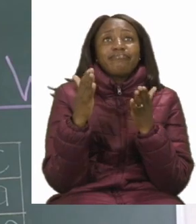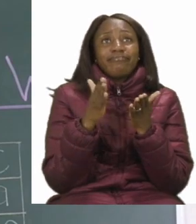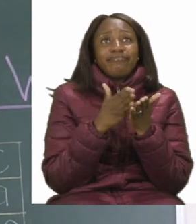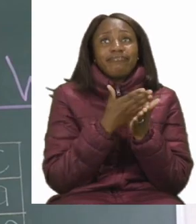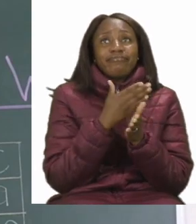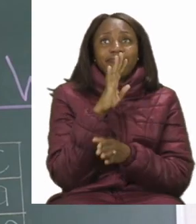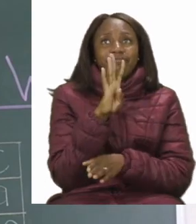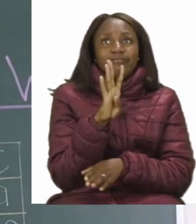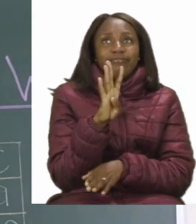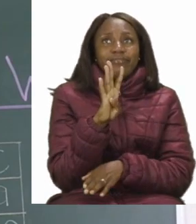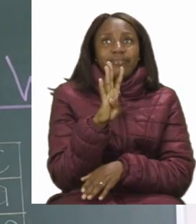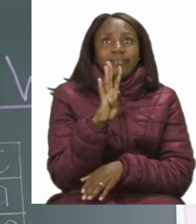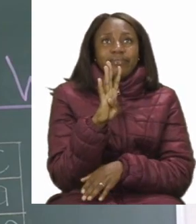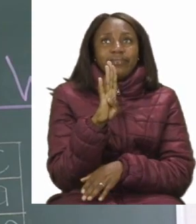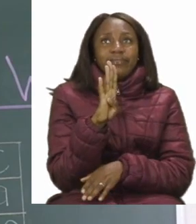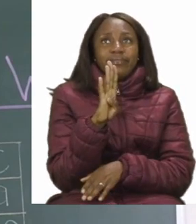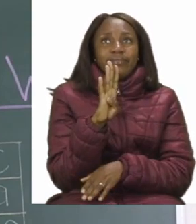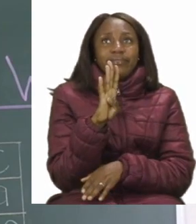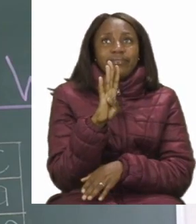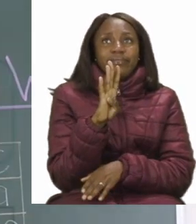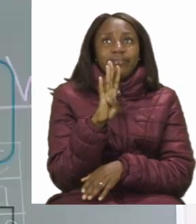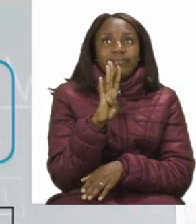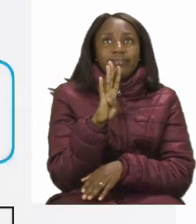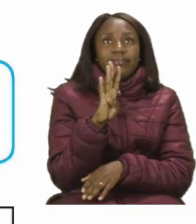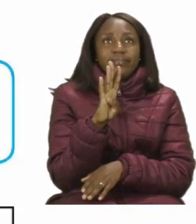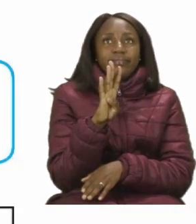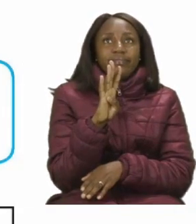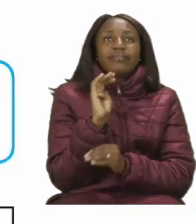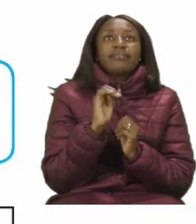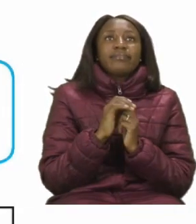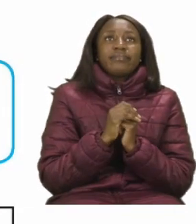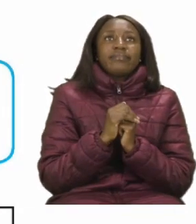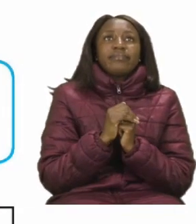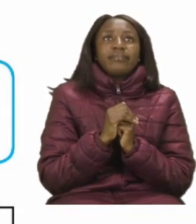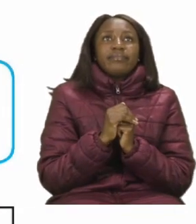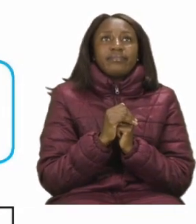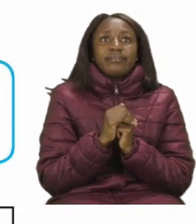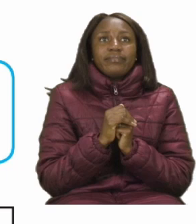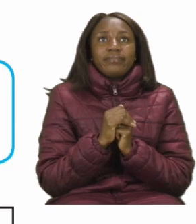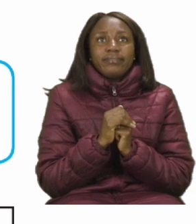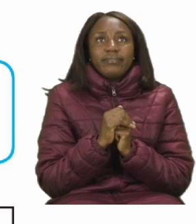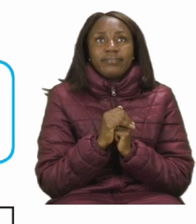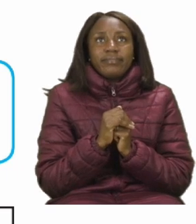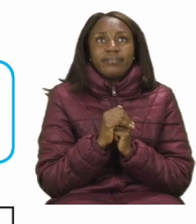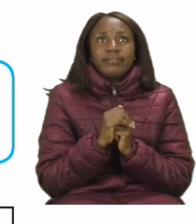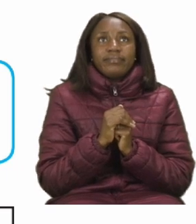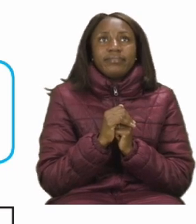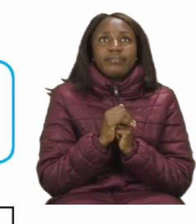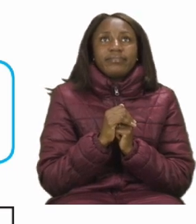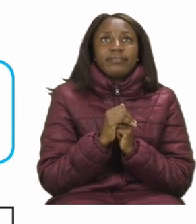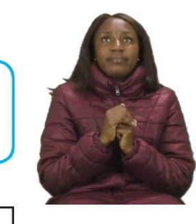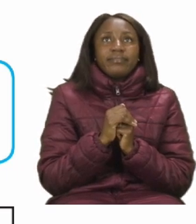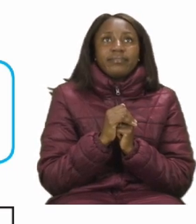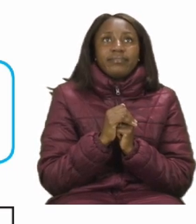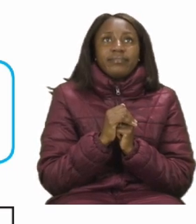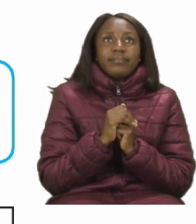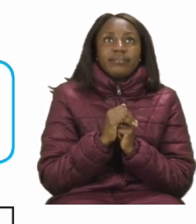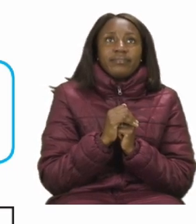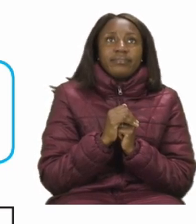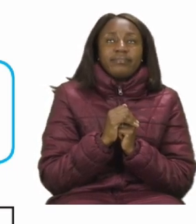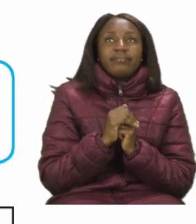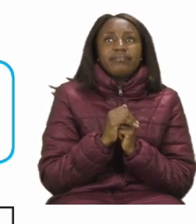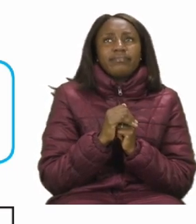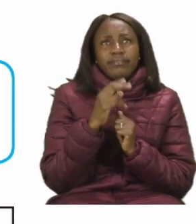page 4 in our booklets. On page 4, we are going to look at